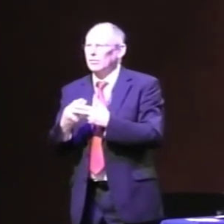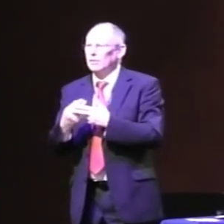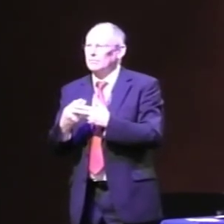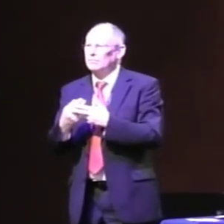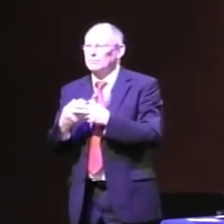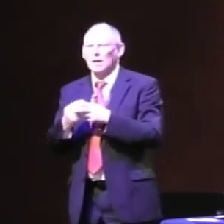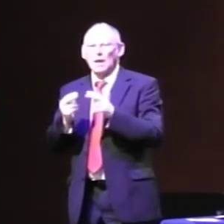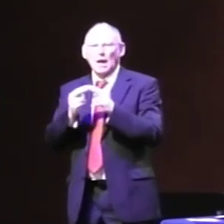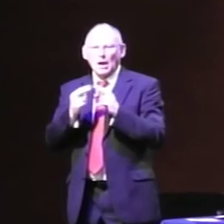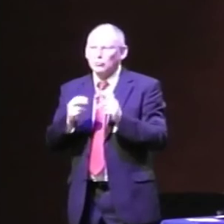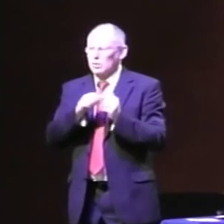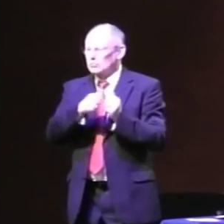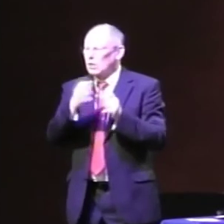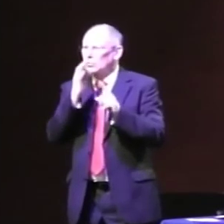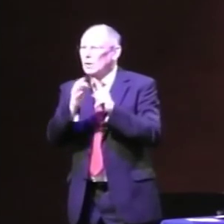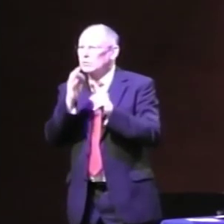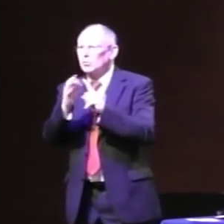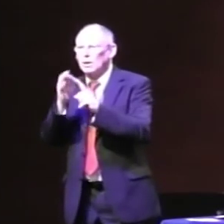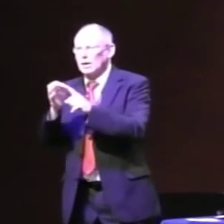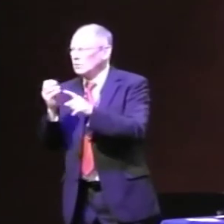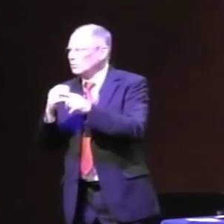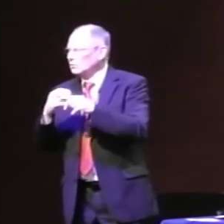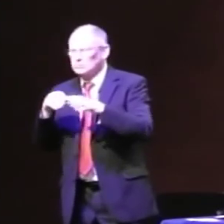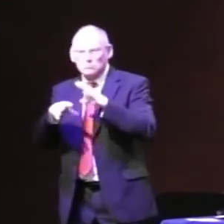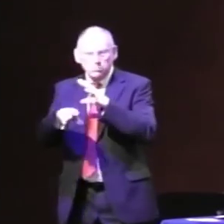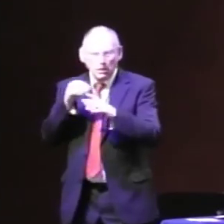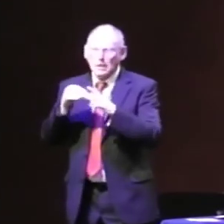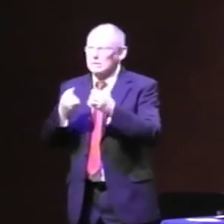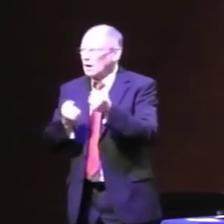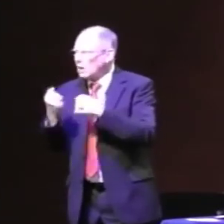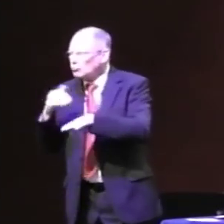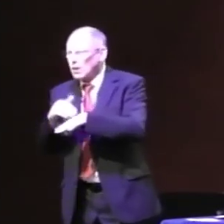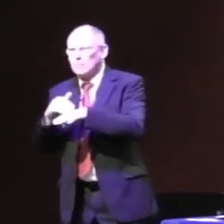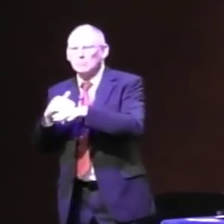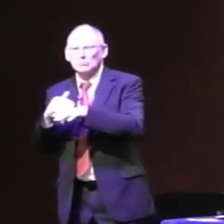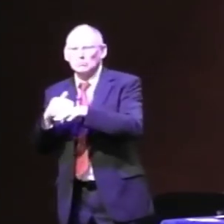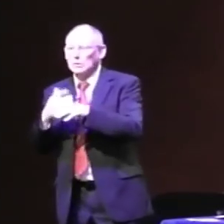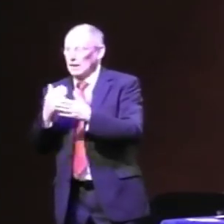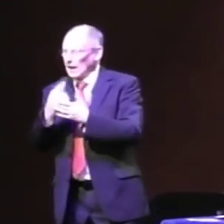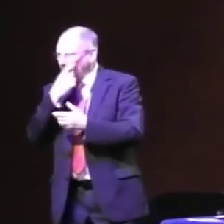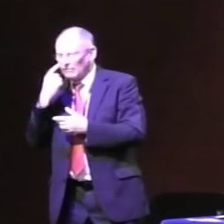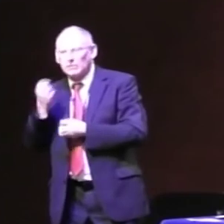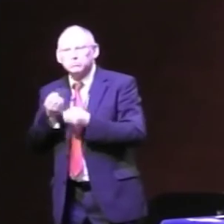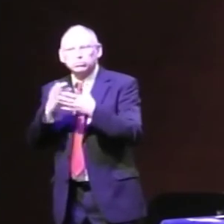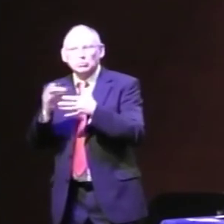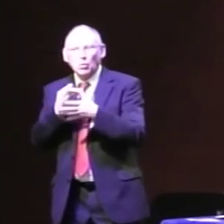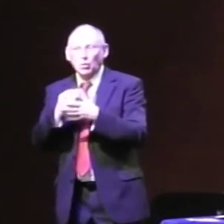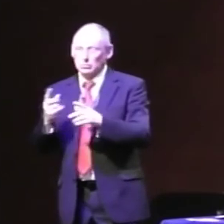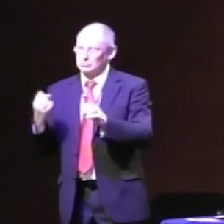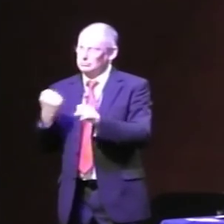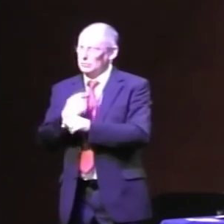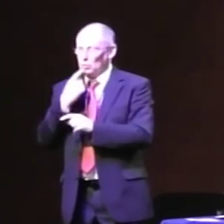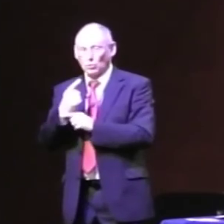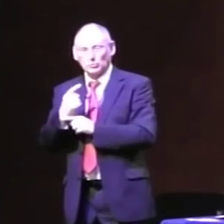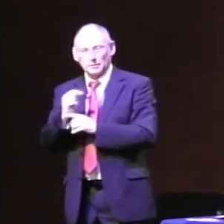with the house-to-house inquiries into burglaries, car crime, robbery, giving evidence in court and undertaking what is being